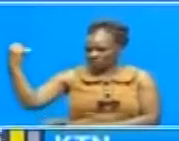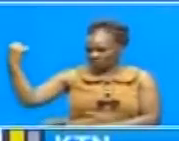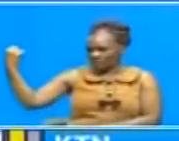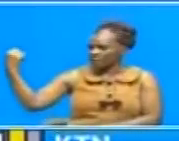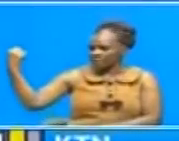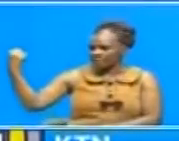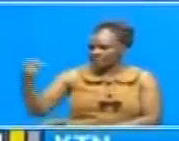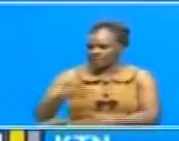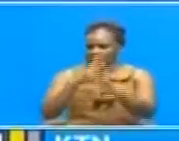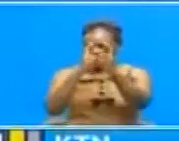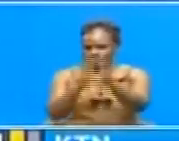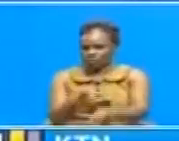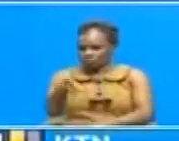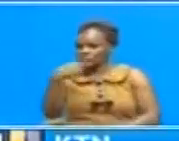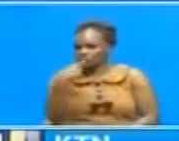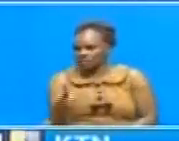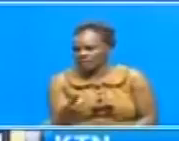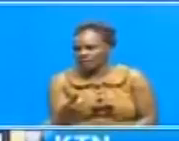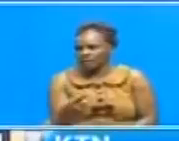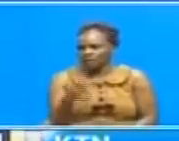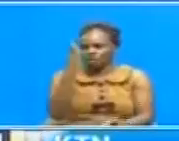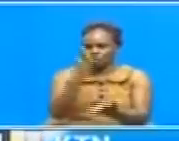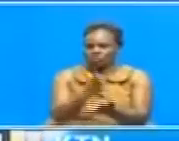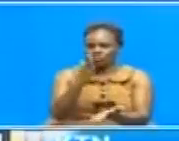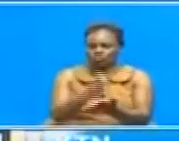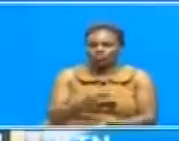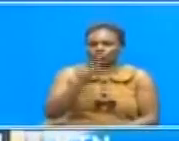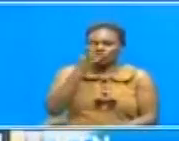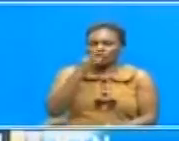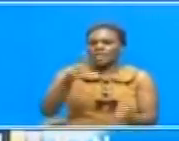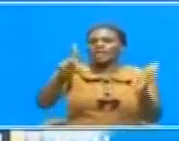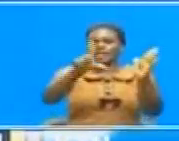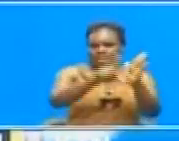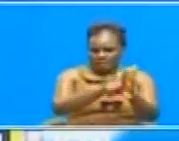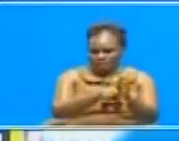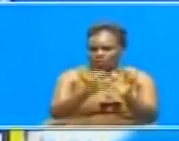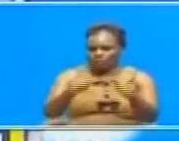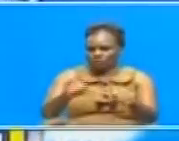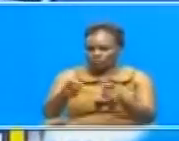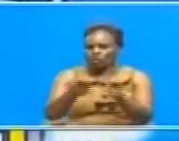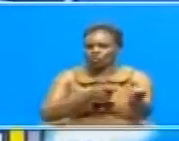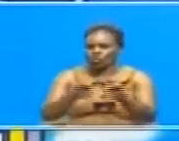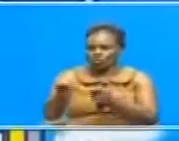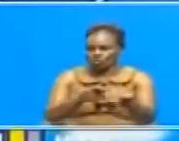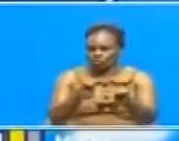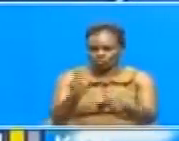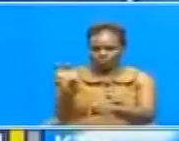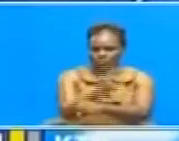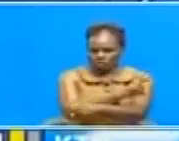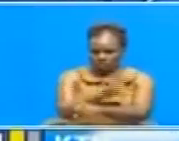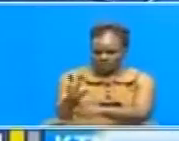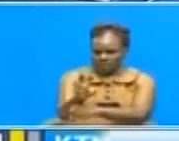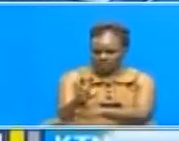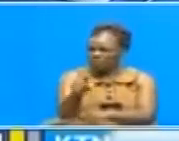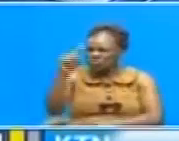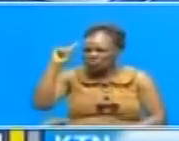a report you were quoted in, and you said, genuine changa must be legalized so that it can be regulated and monitored. Mm. Do you